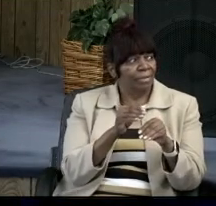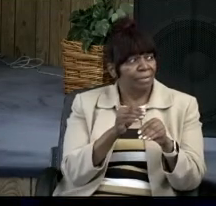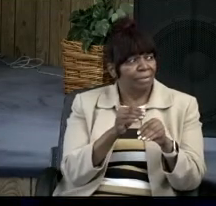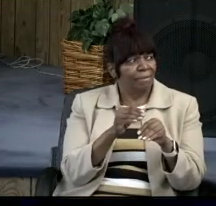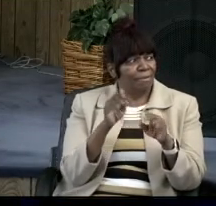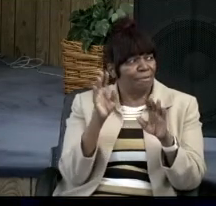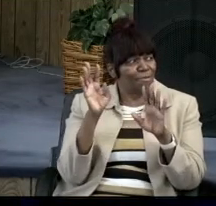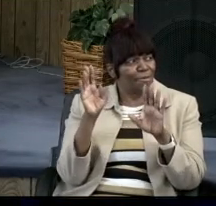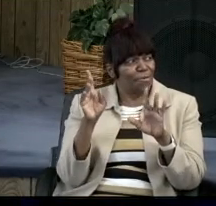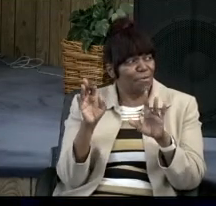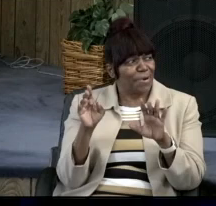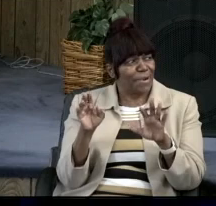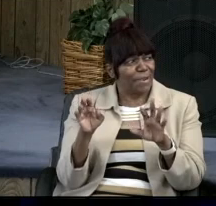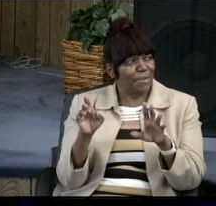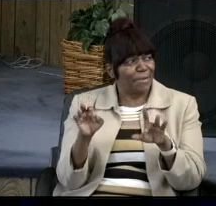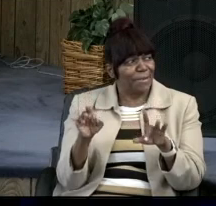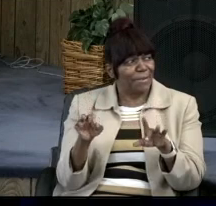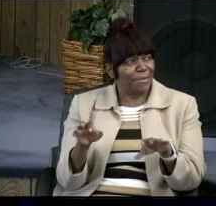sunshine. Amen.